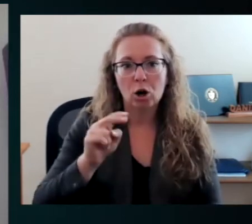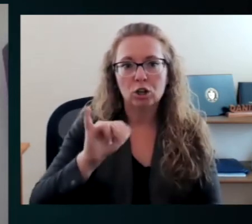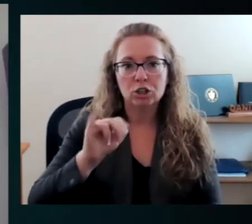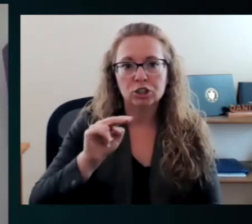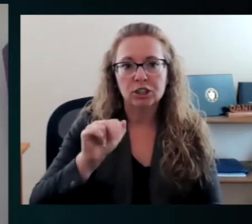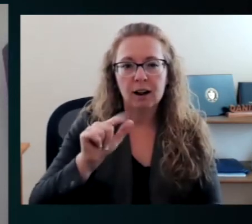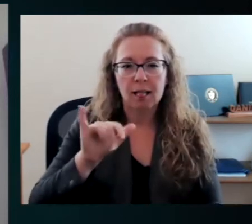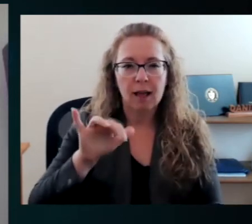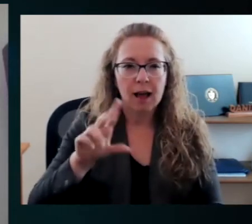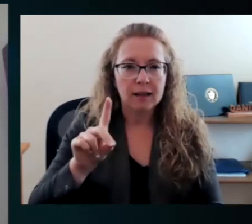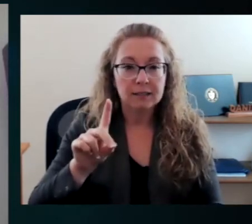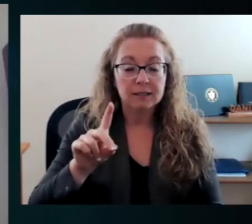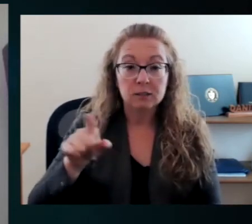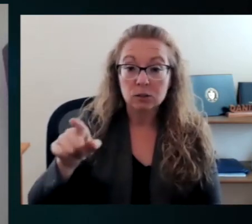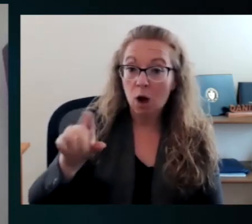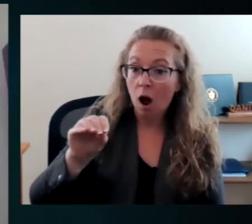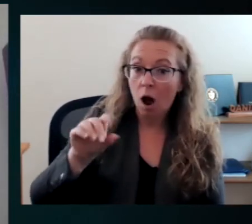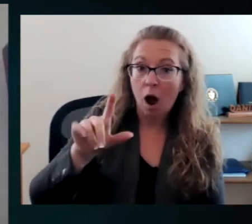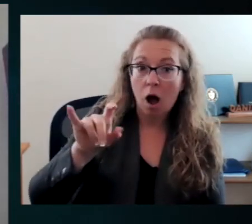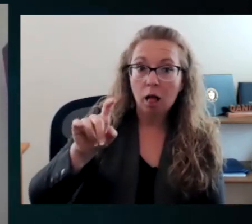Oliver, you had your hand up for a while here.